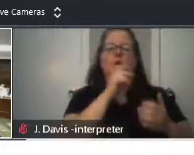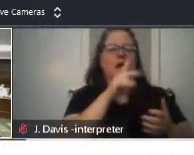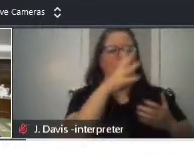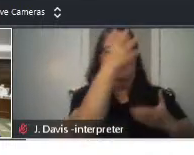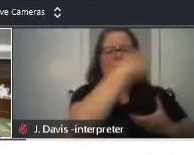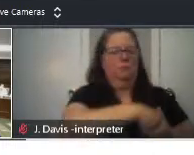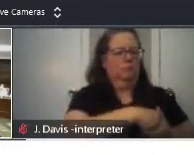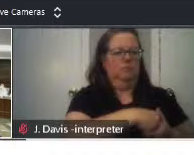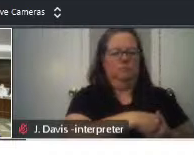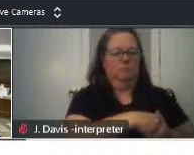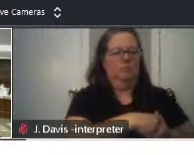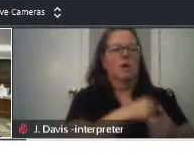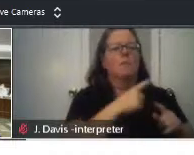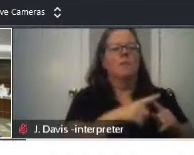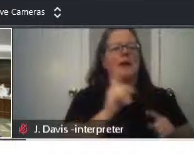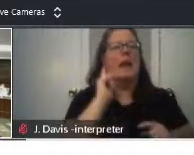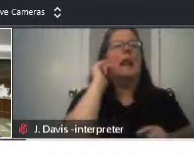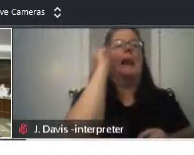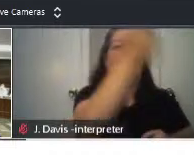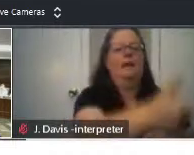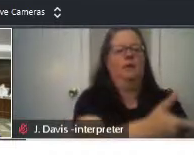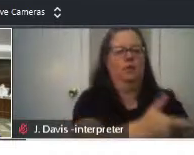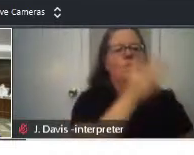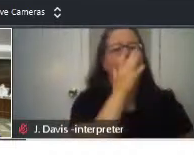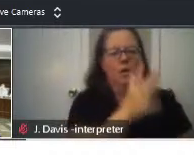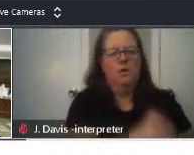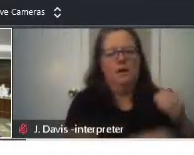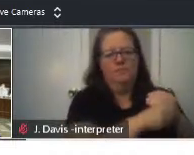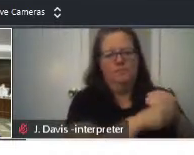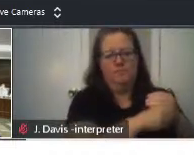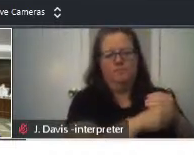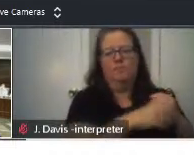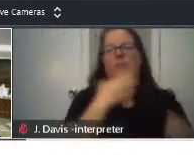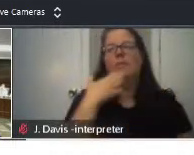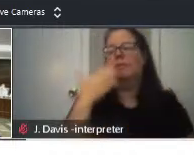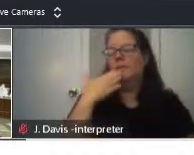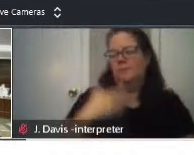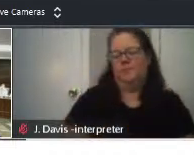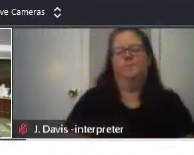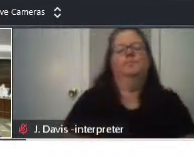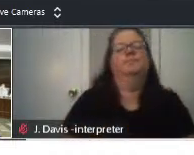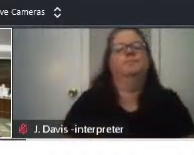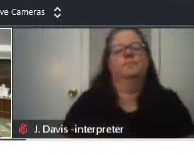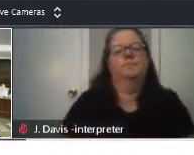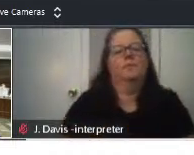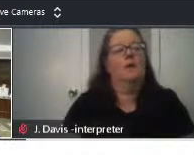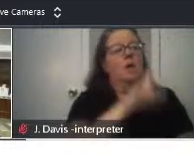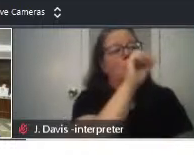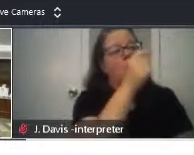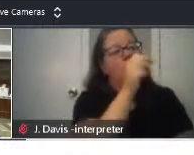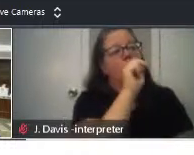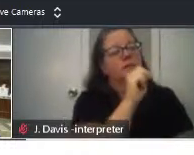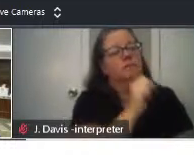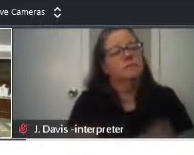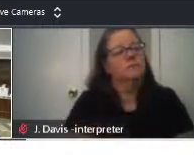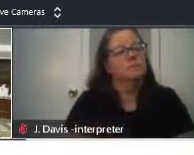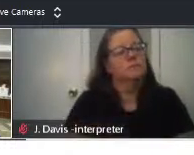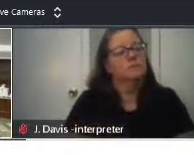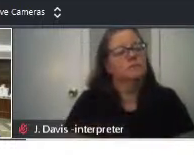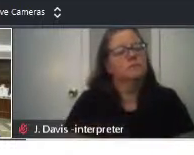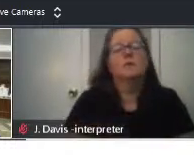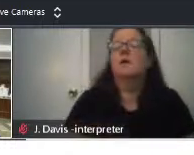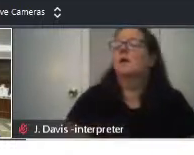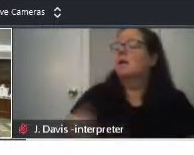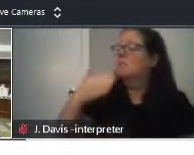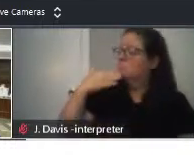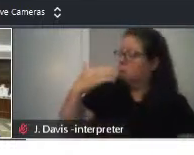this, but they are part of the plan of you moving forward with that. Okay, thank you. Councilwoman Logan. Thank you, Chair. I'd like